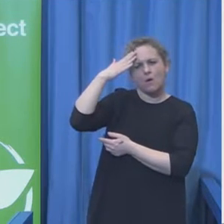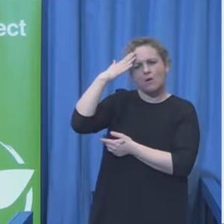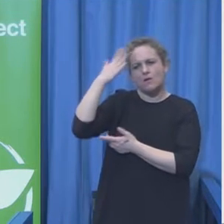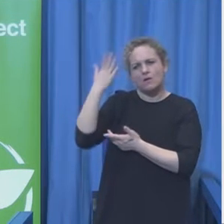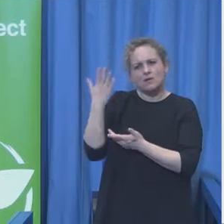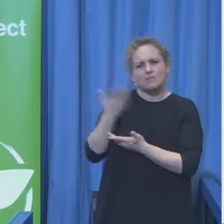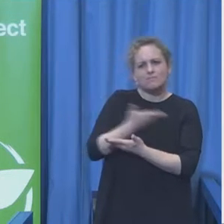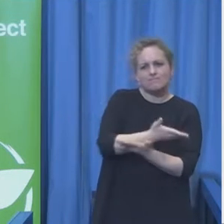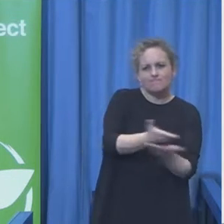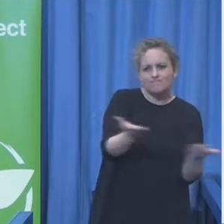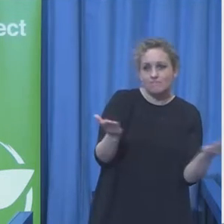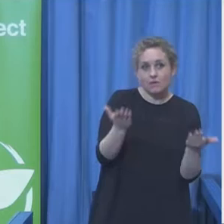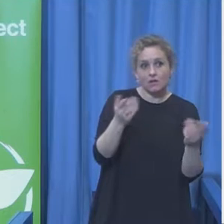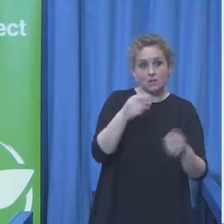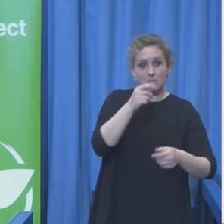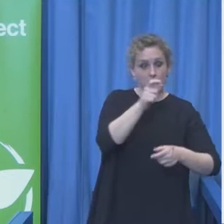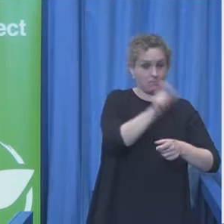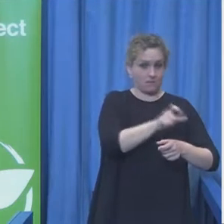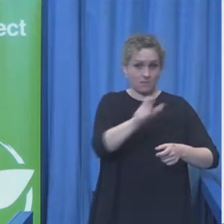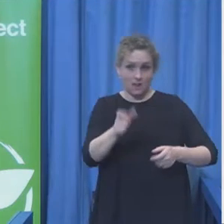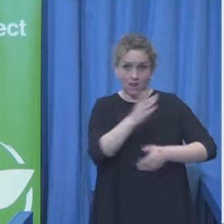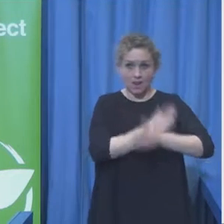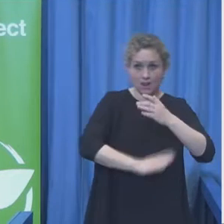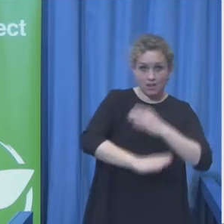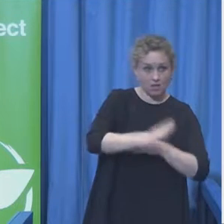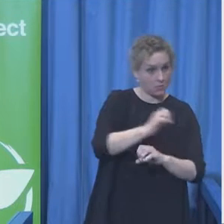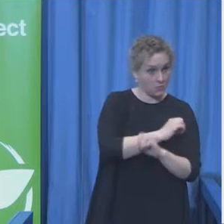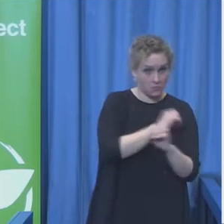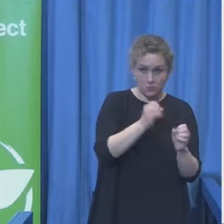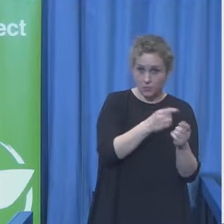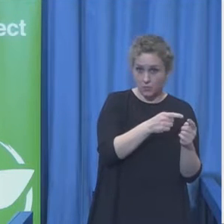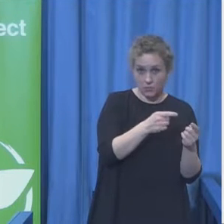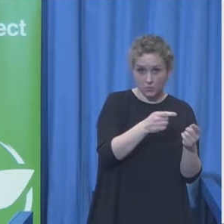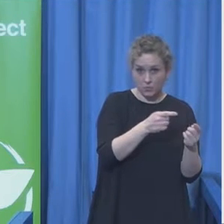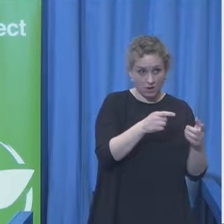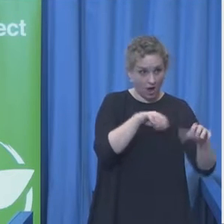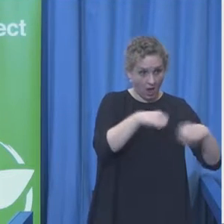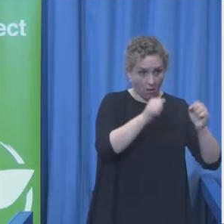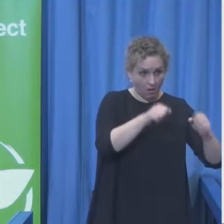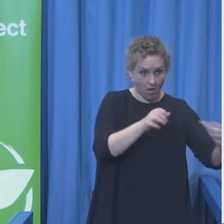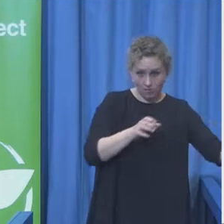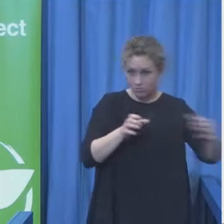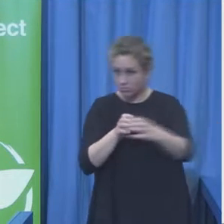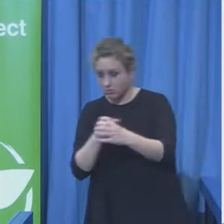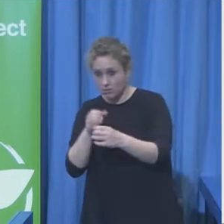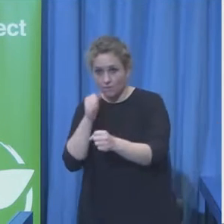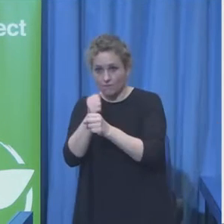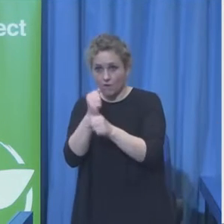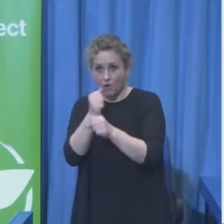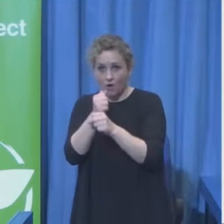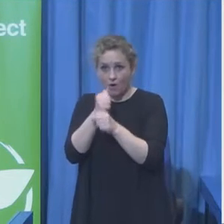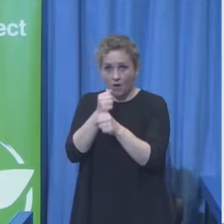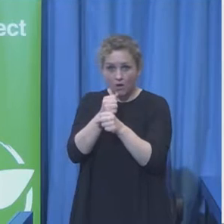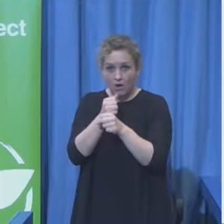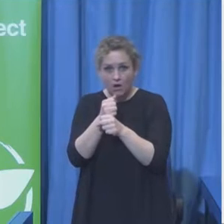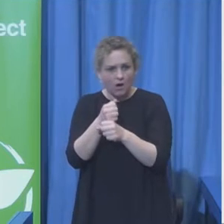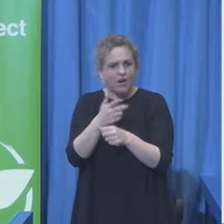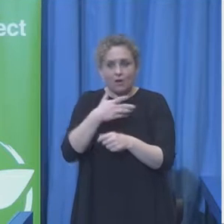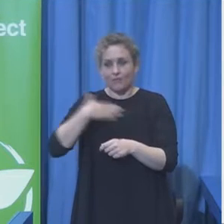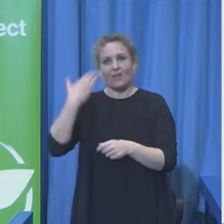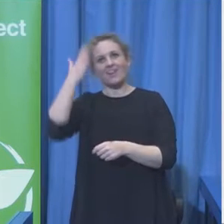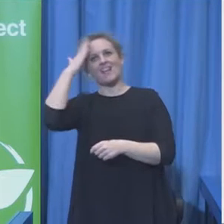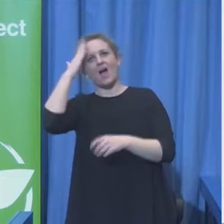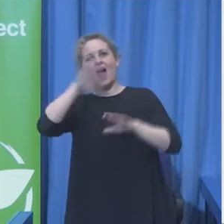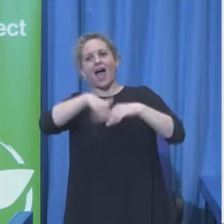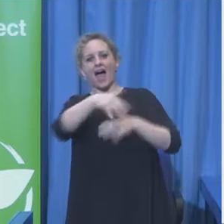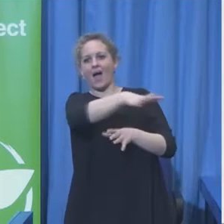fiscal incentives to hire individuals with disabilities or disability-inclusive employment services, all not being incentivized by